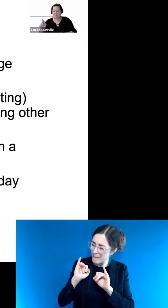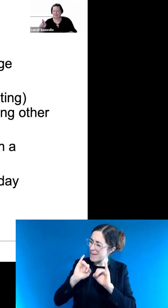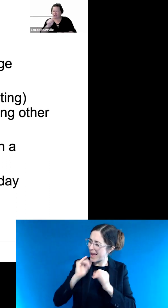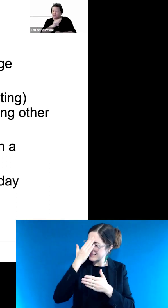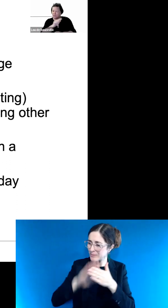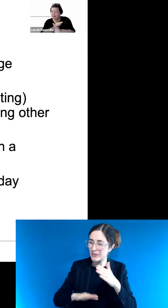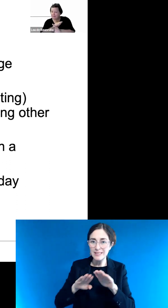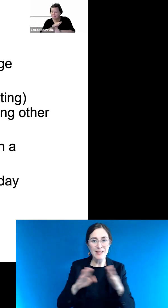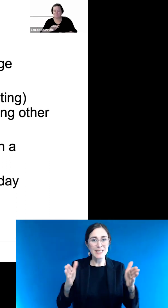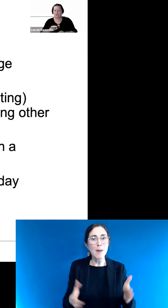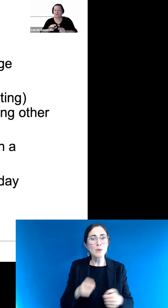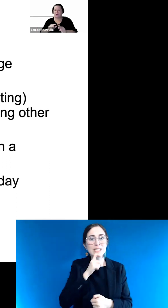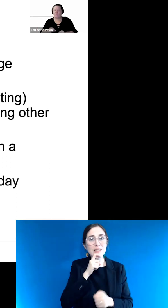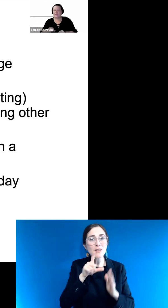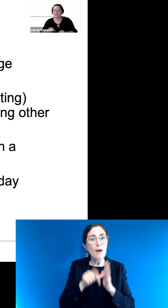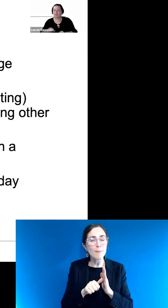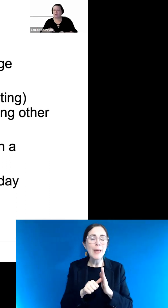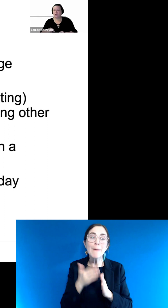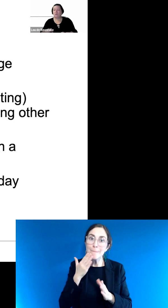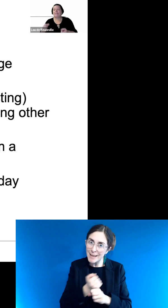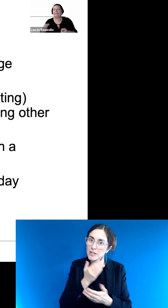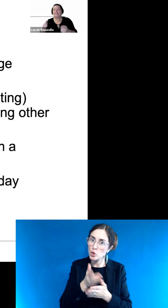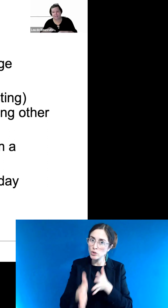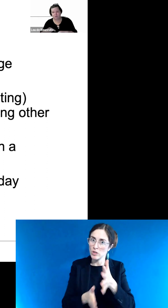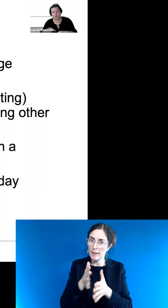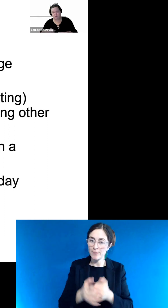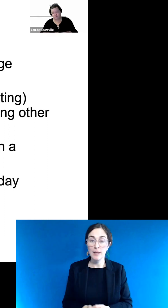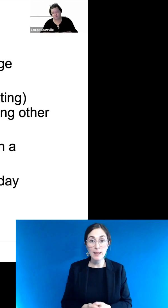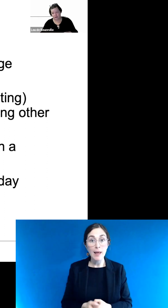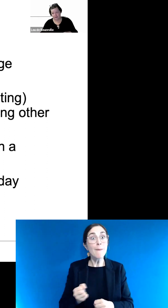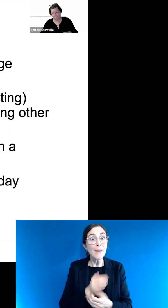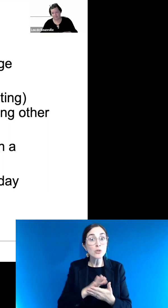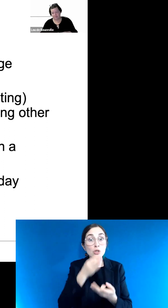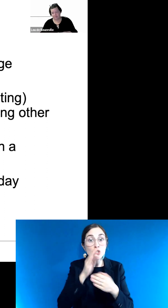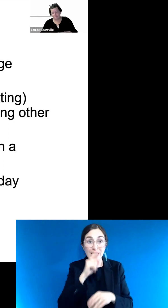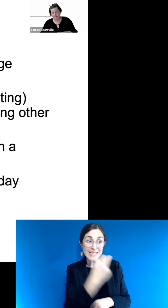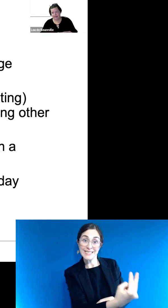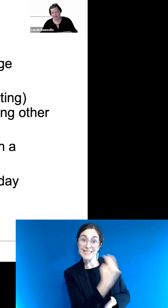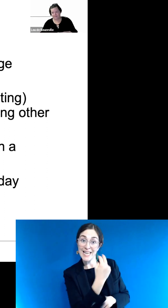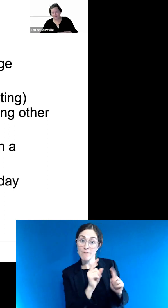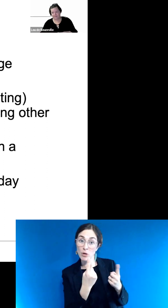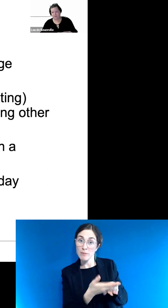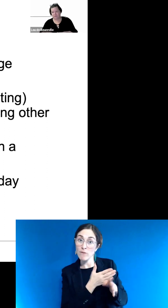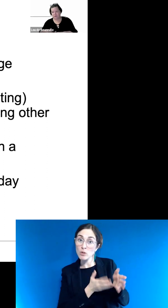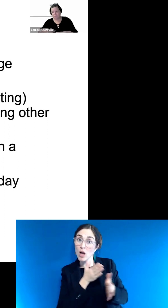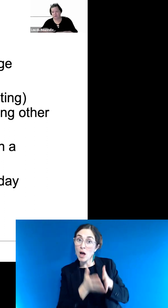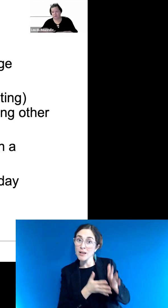And I'm going to jump back in a second, always make sure your child can see you before you sign. So don't sign